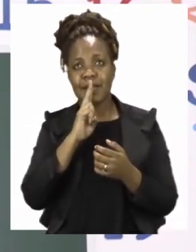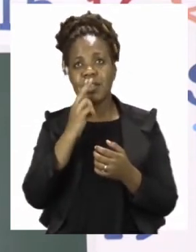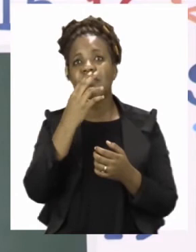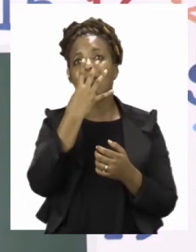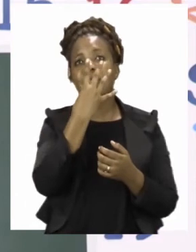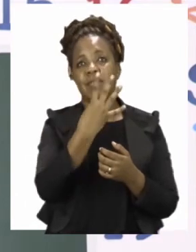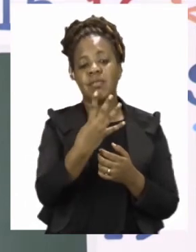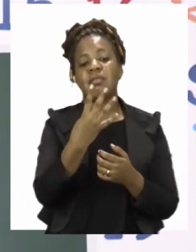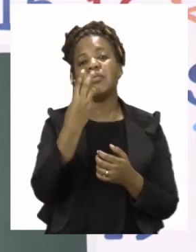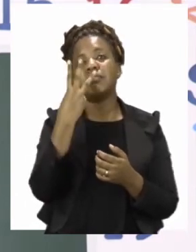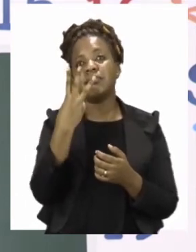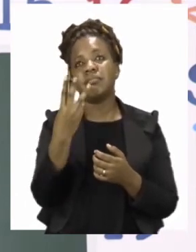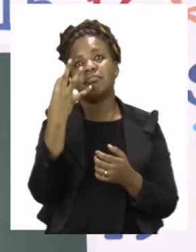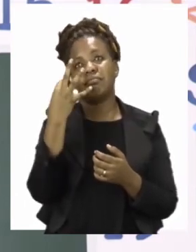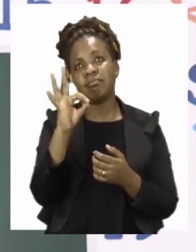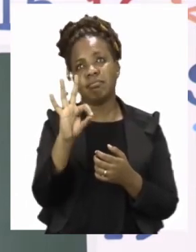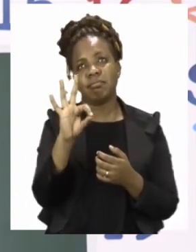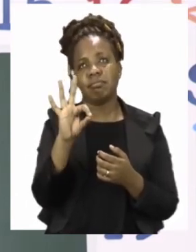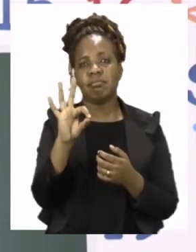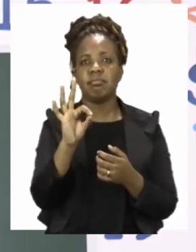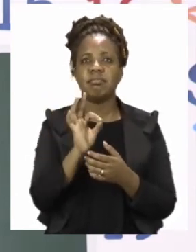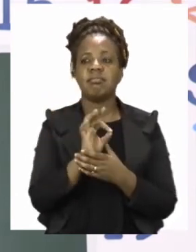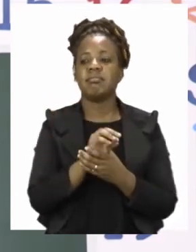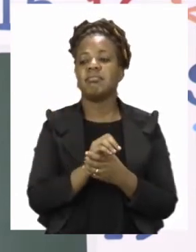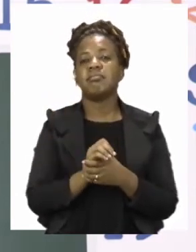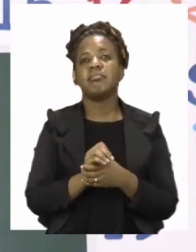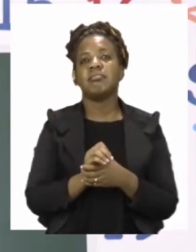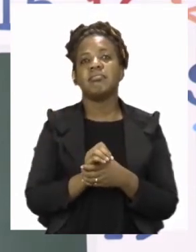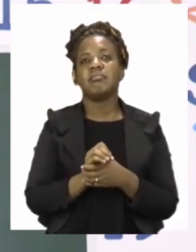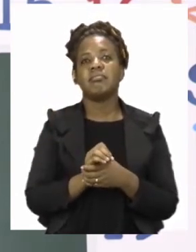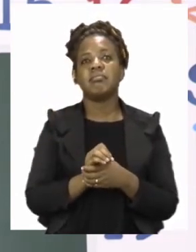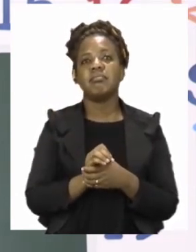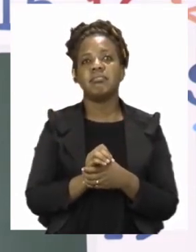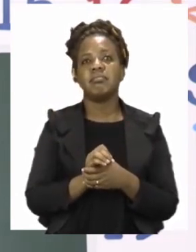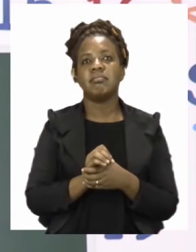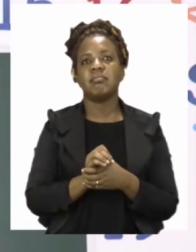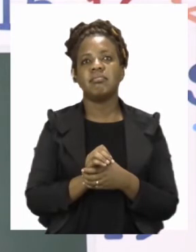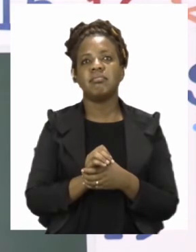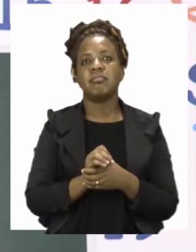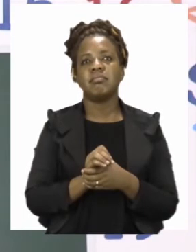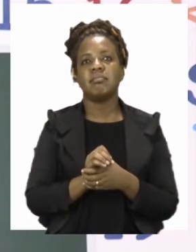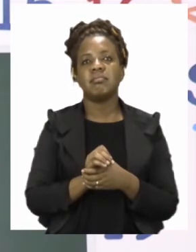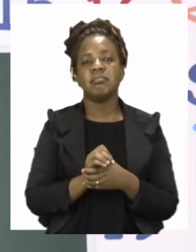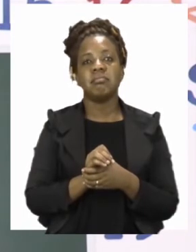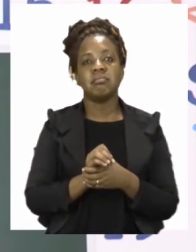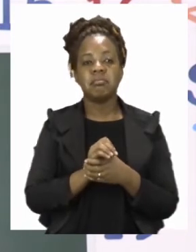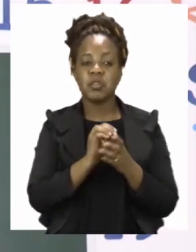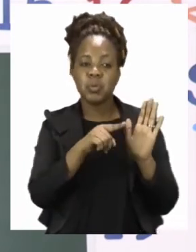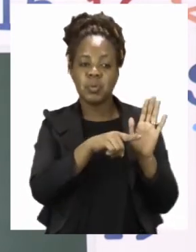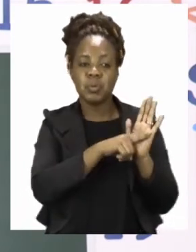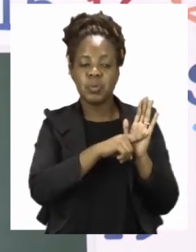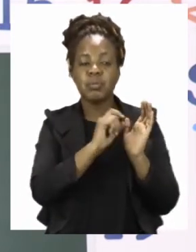girls, is 4. So now we know that the builders plus